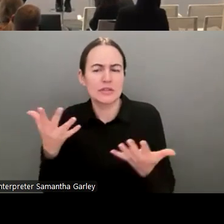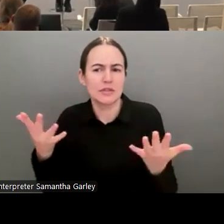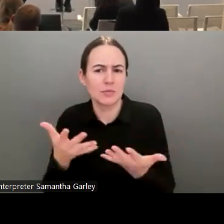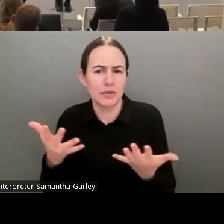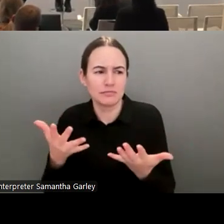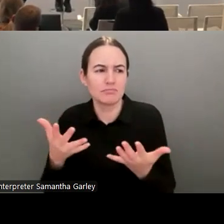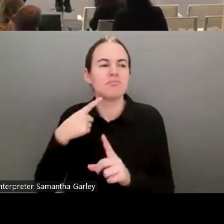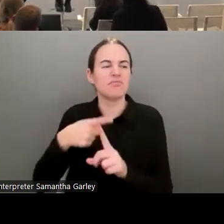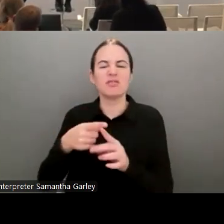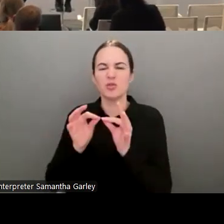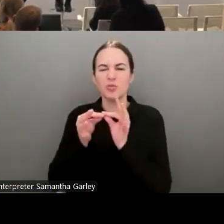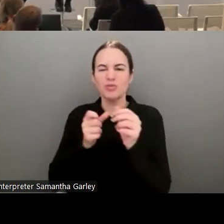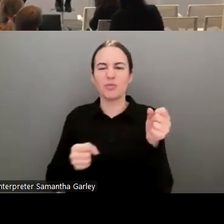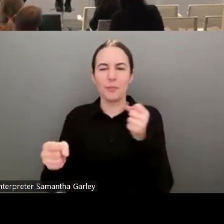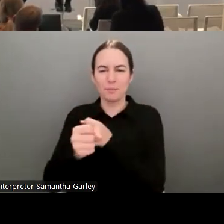What do you